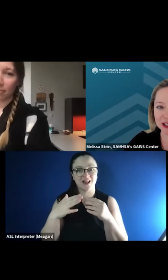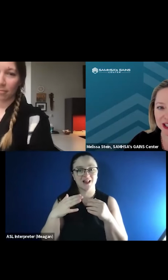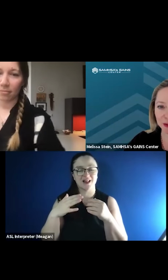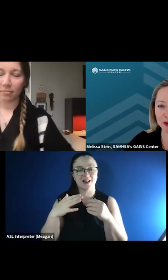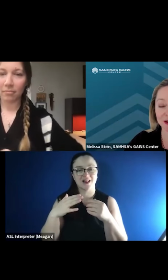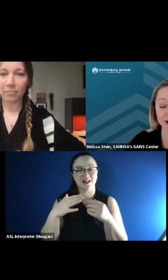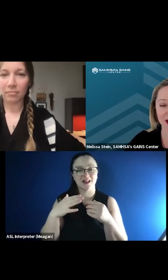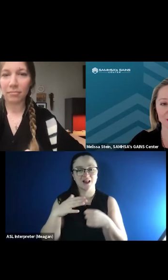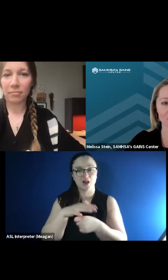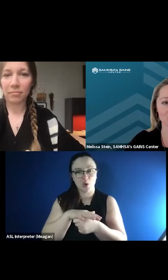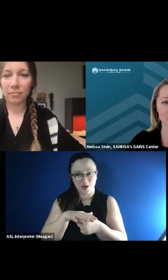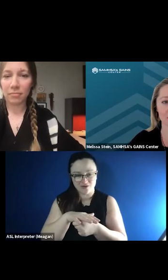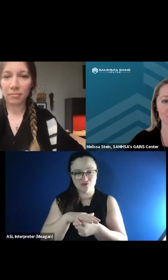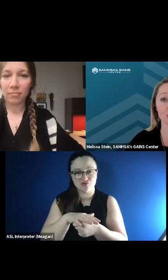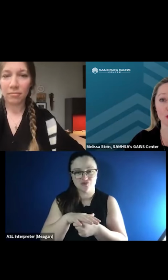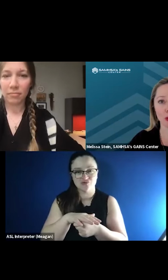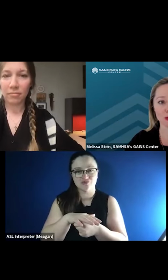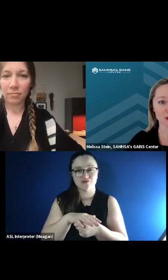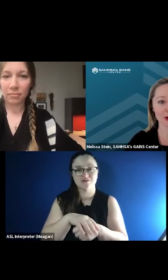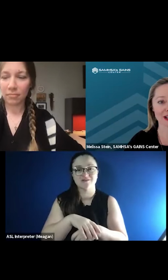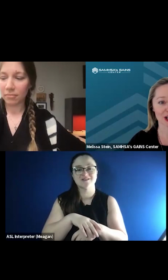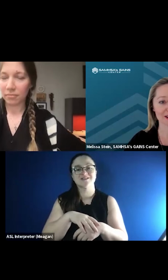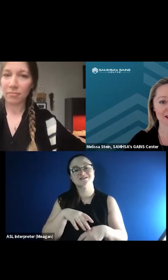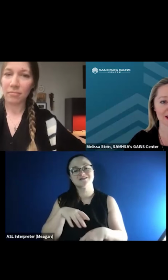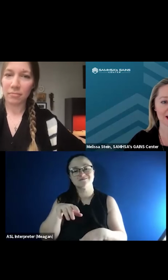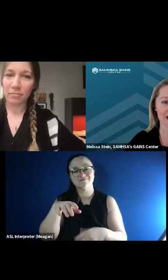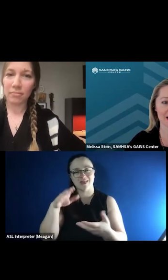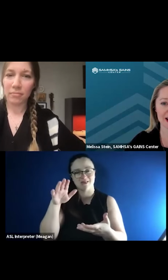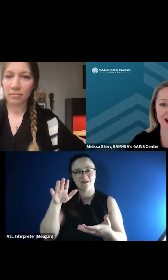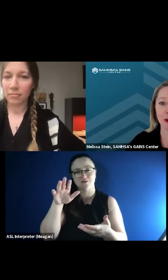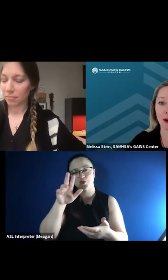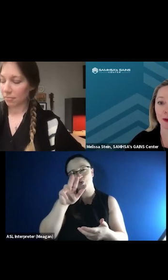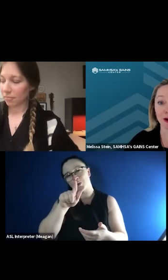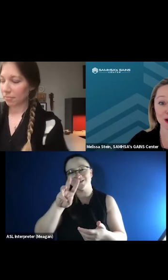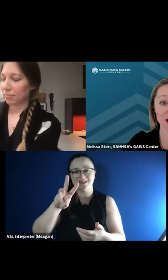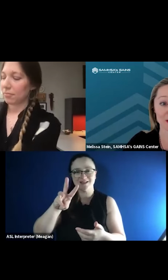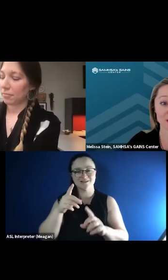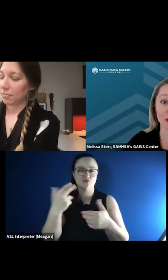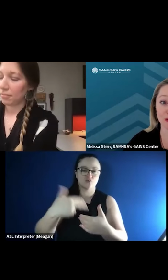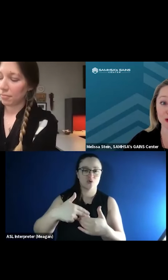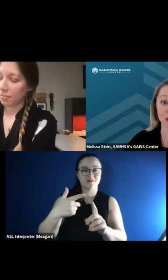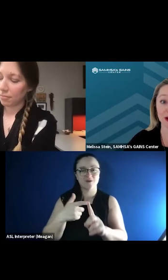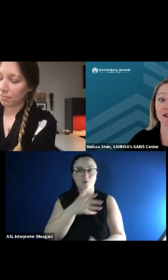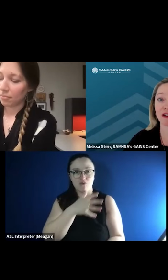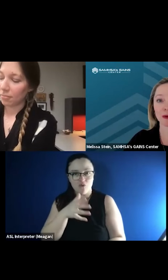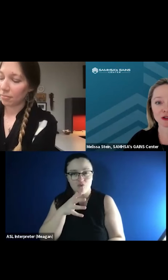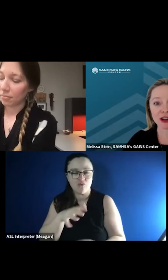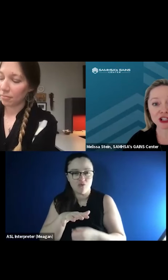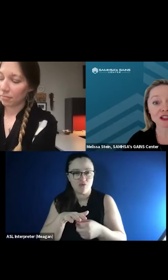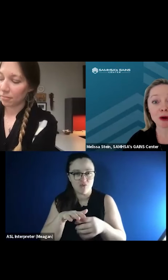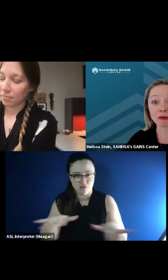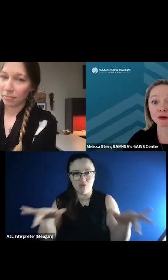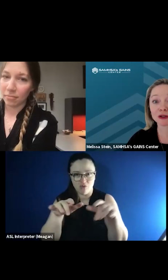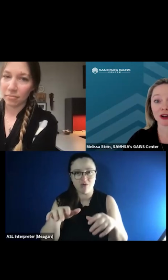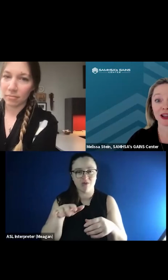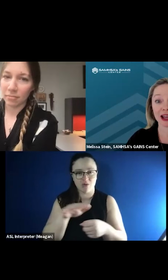about 26% of you joining from rural locations. We also have a few of you joining from